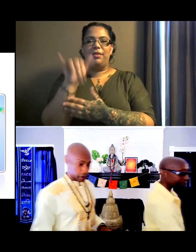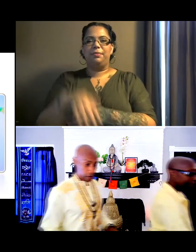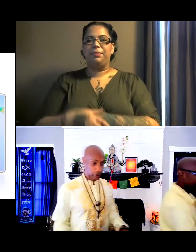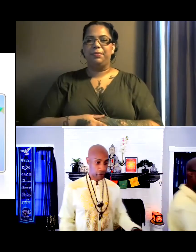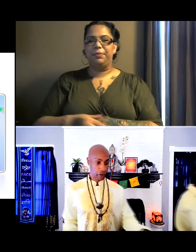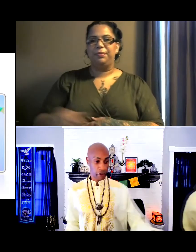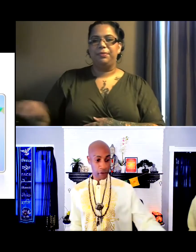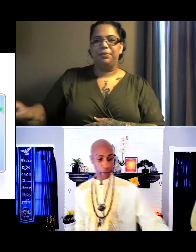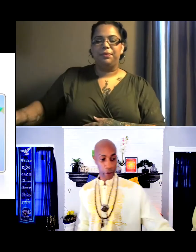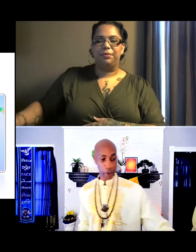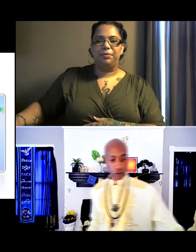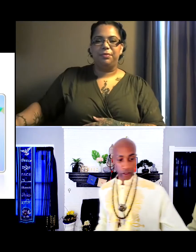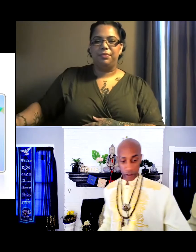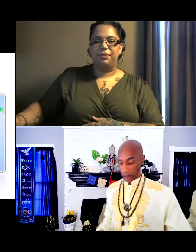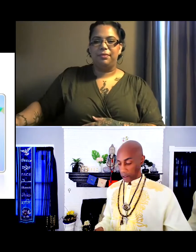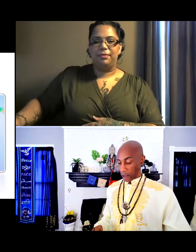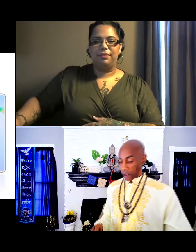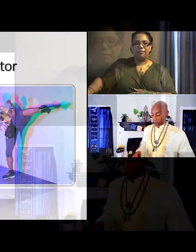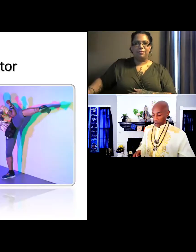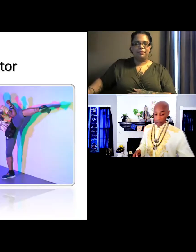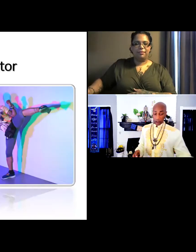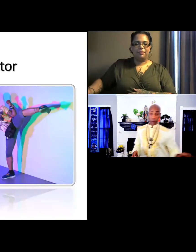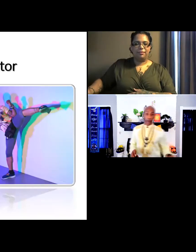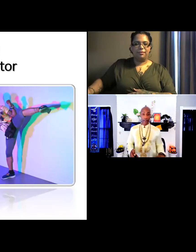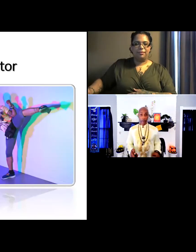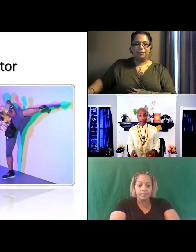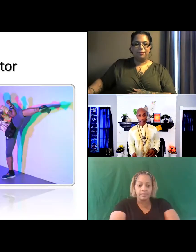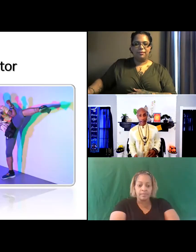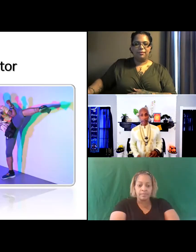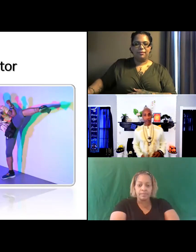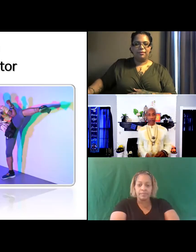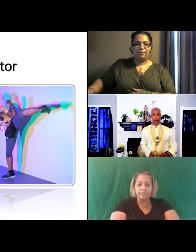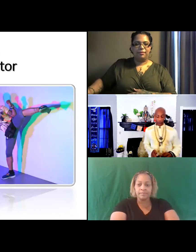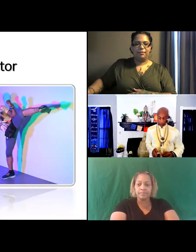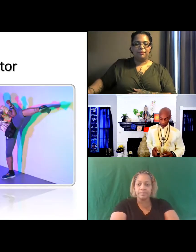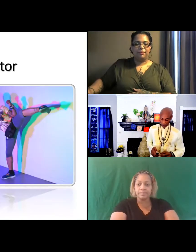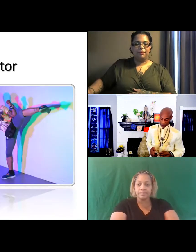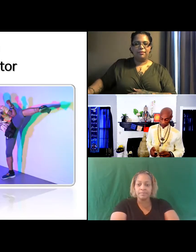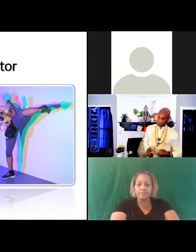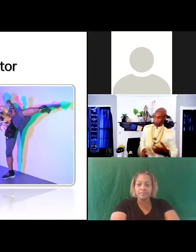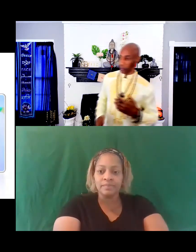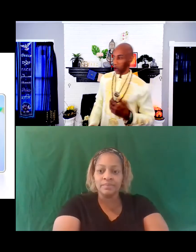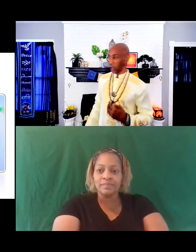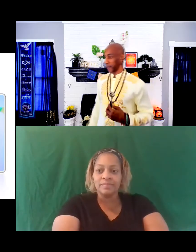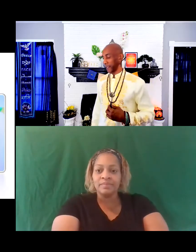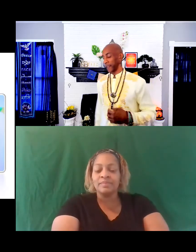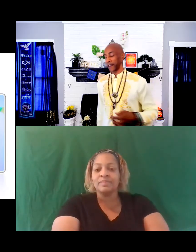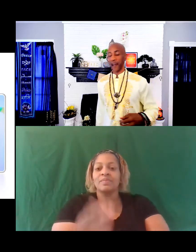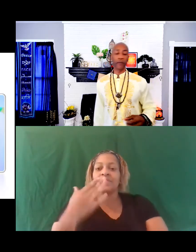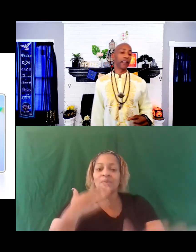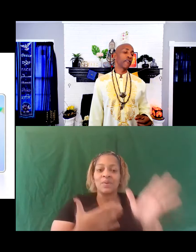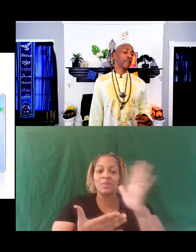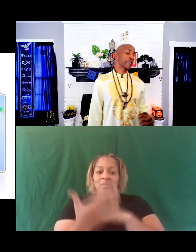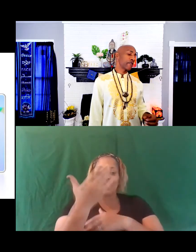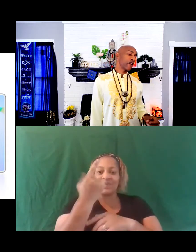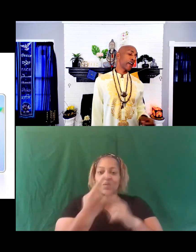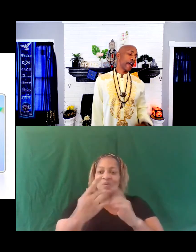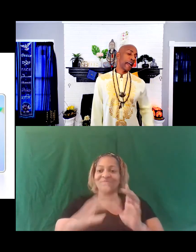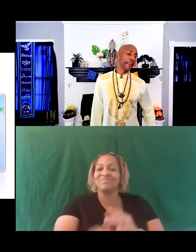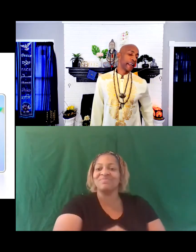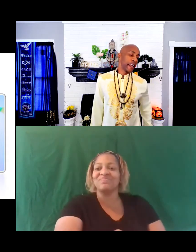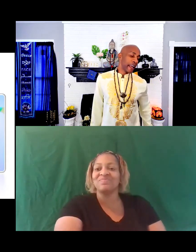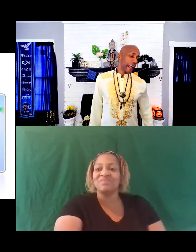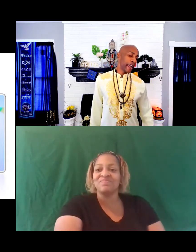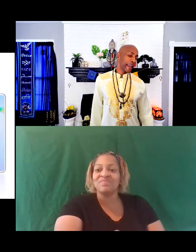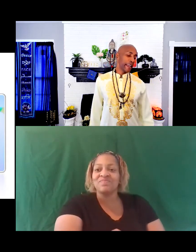That's gracious. Thank you very much, Tracy. Good morning, everybody. So let's jump on in. How many of us have ever